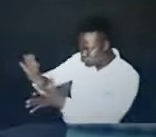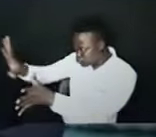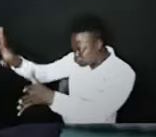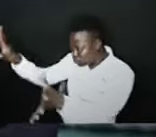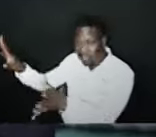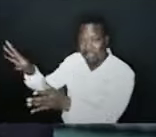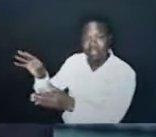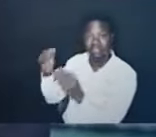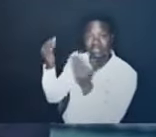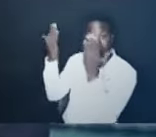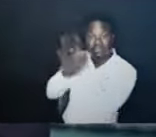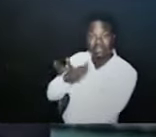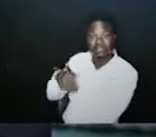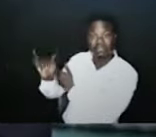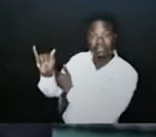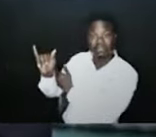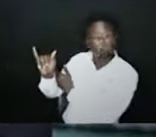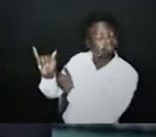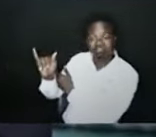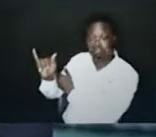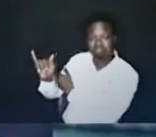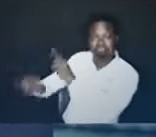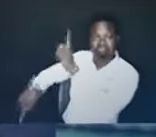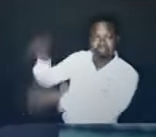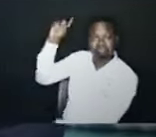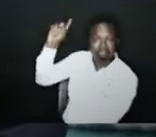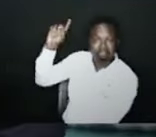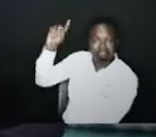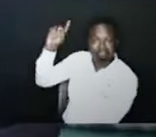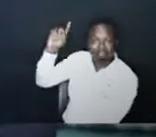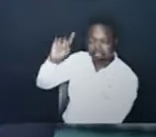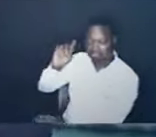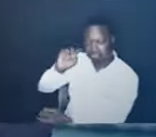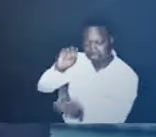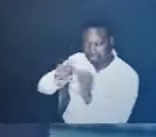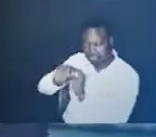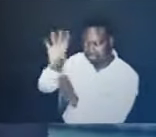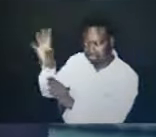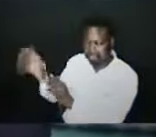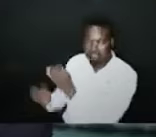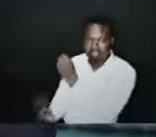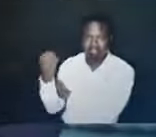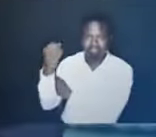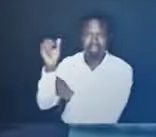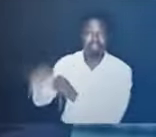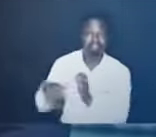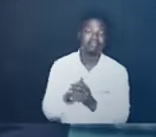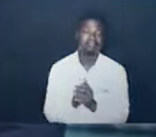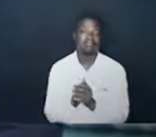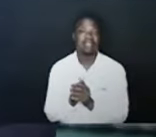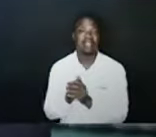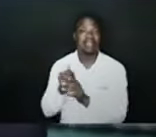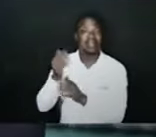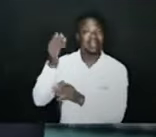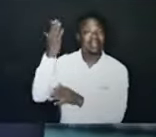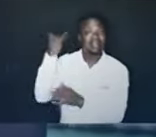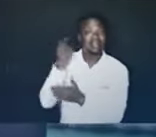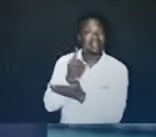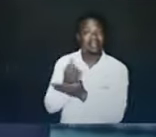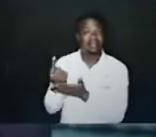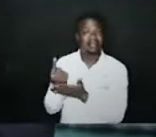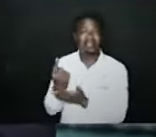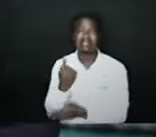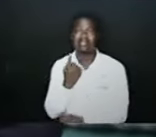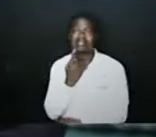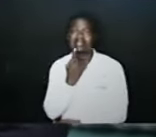the darkness will not be able to withstand it. Hallelujah. Amen. We said last week that part of the